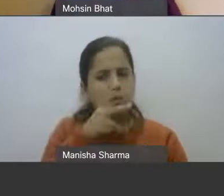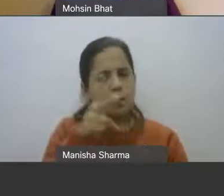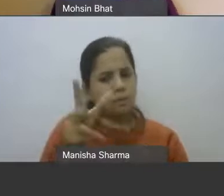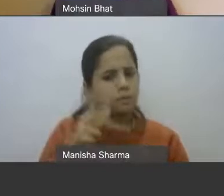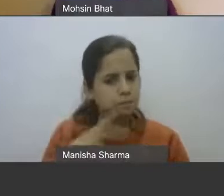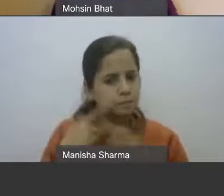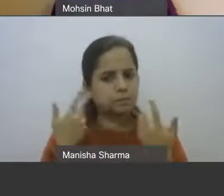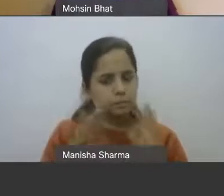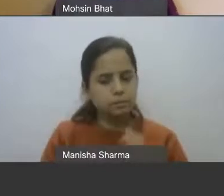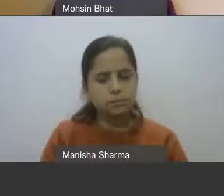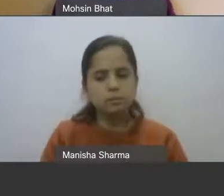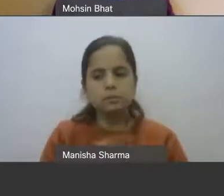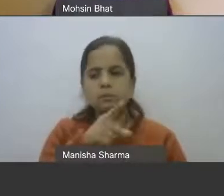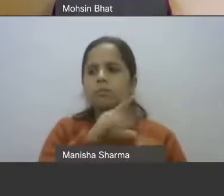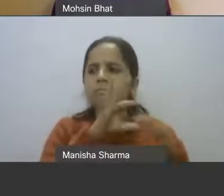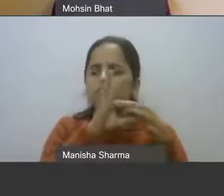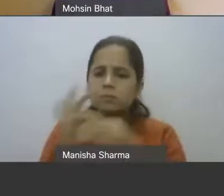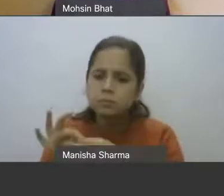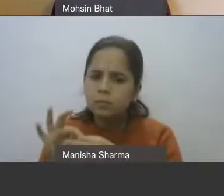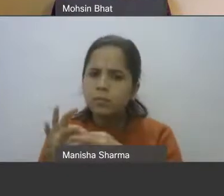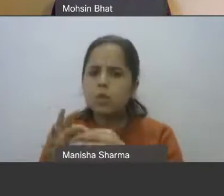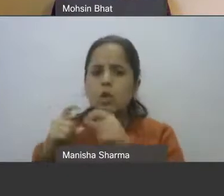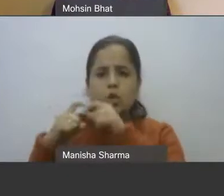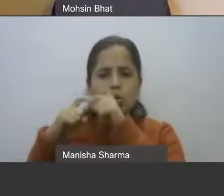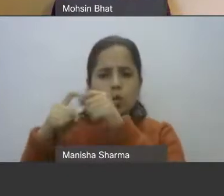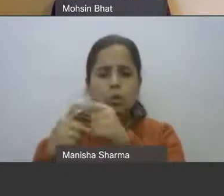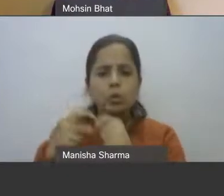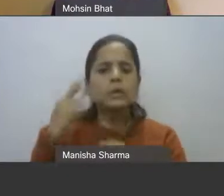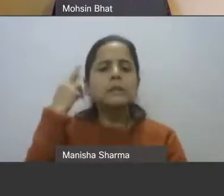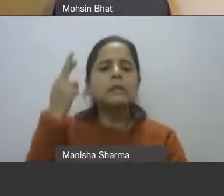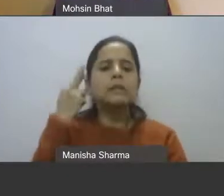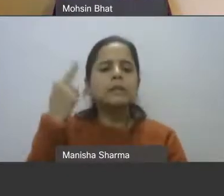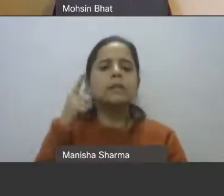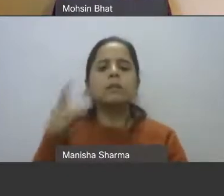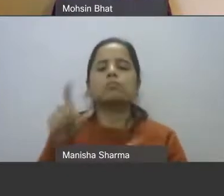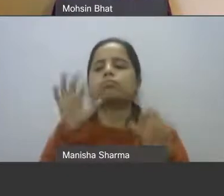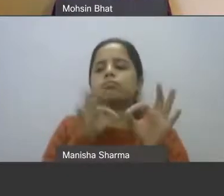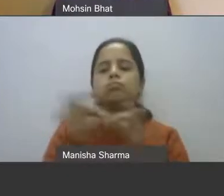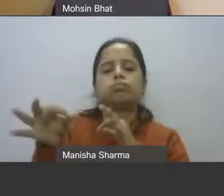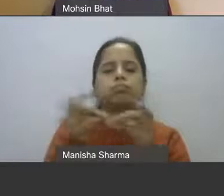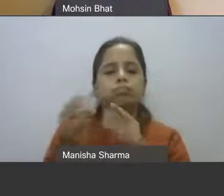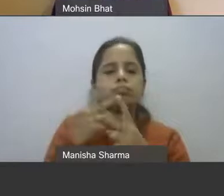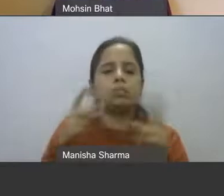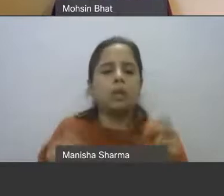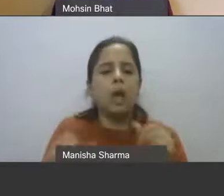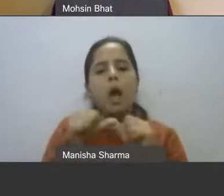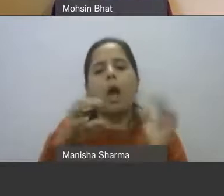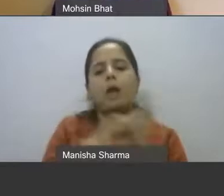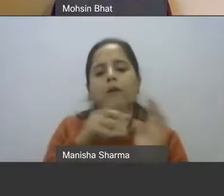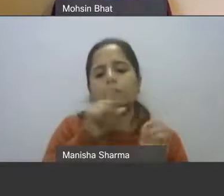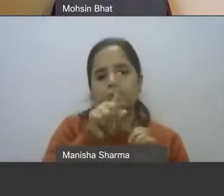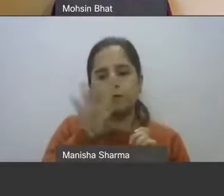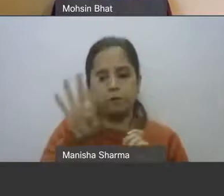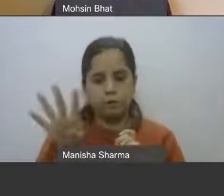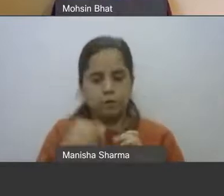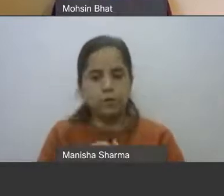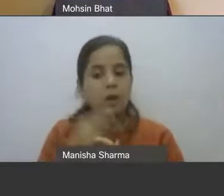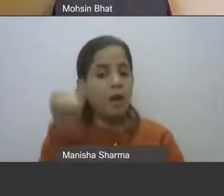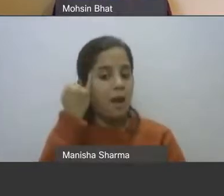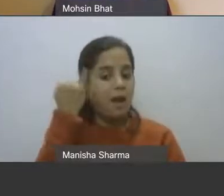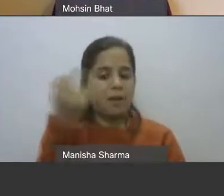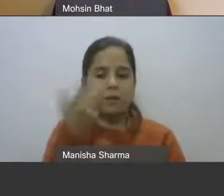saying refers to the problem of reasonable classification, a typical test under Article 14. The